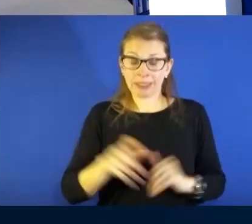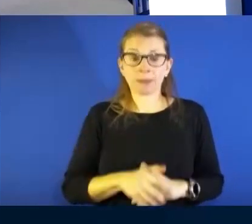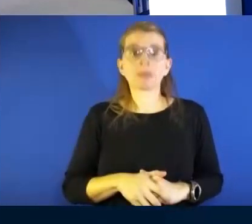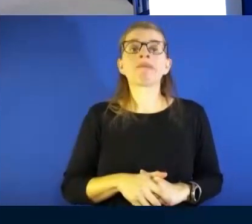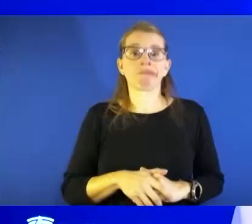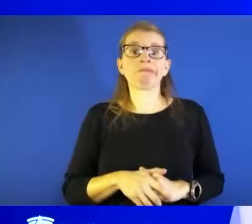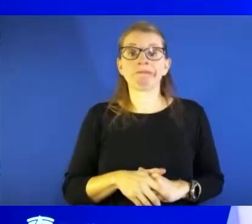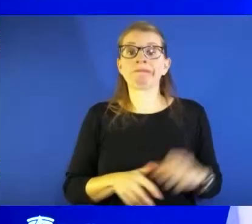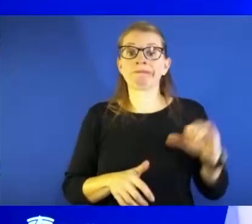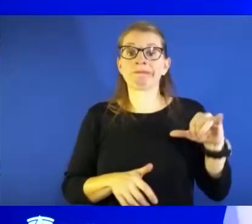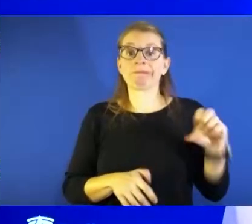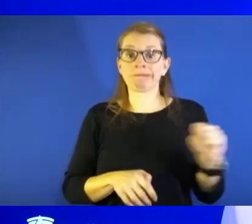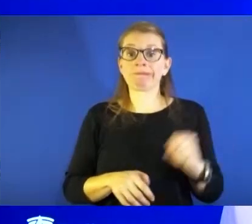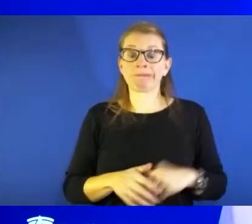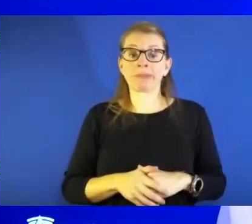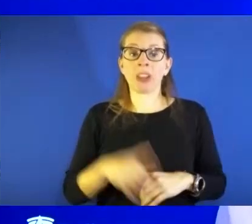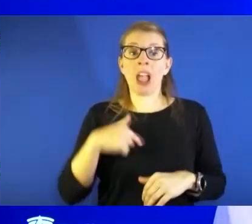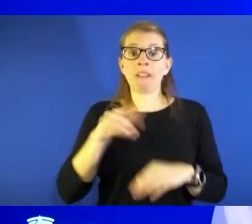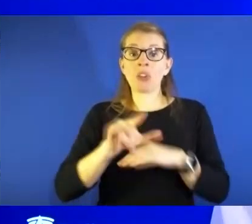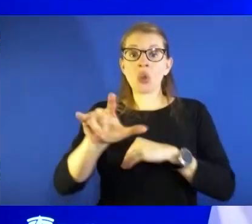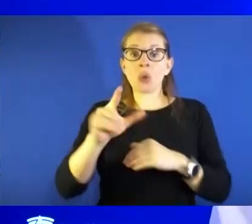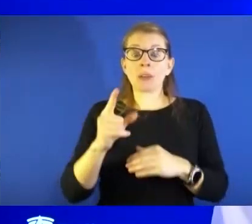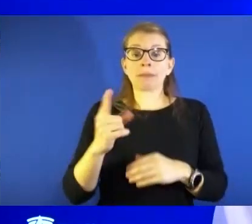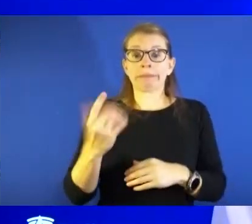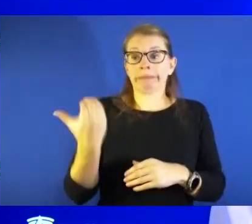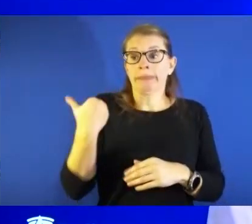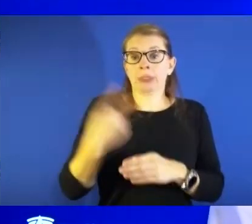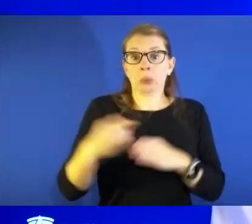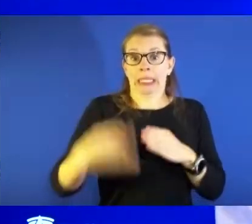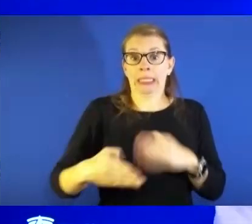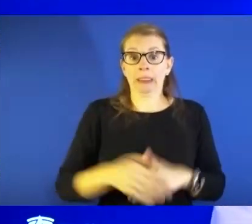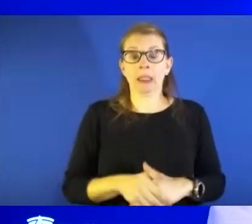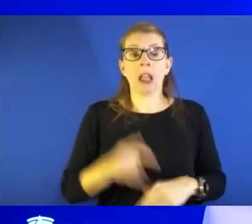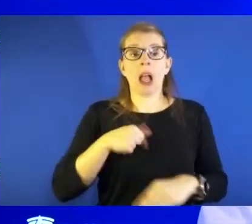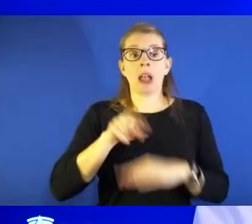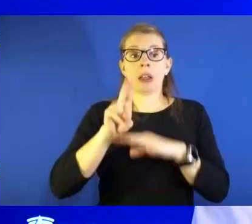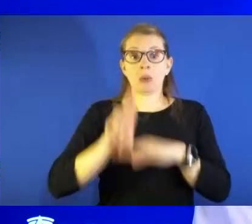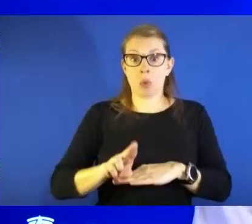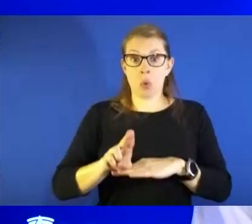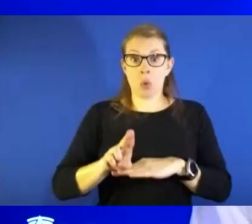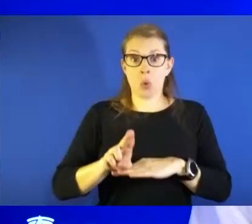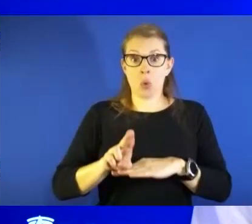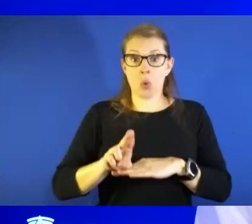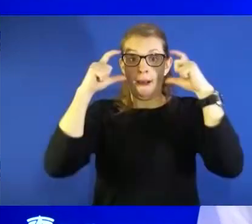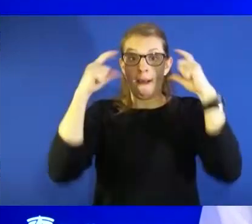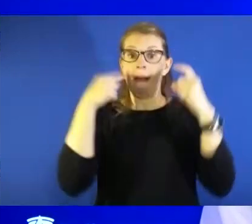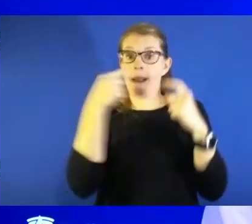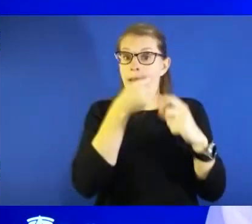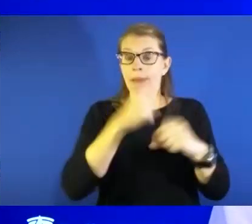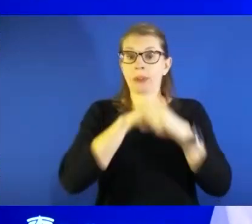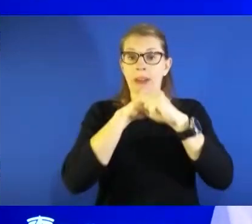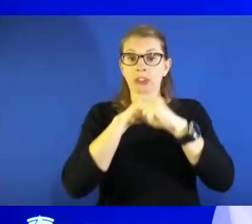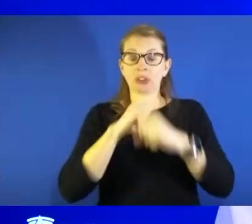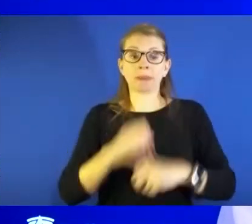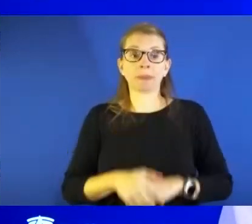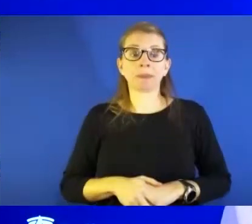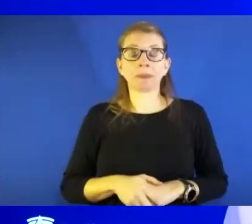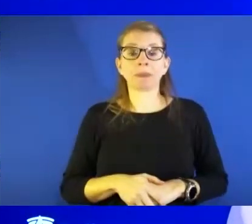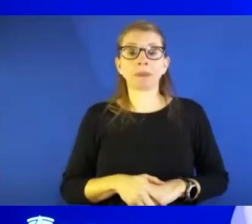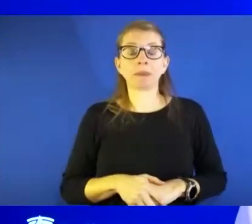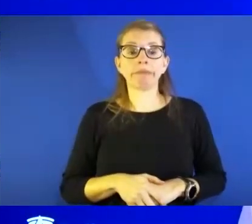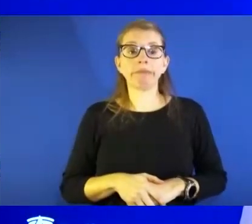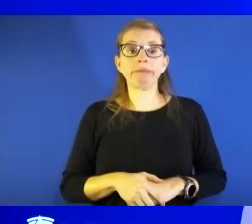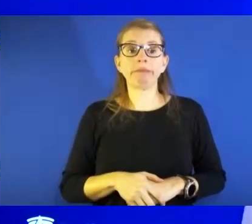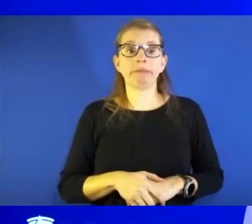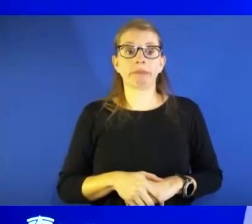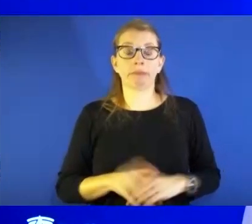yes. I flew last weekend. I did wear eye protection. I obviously wore